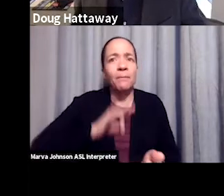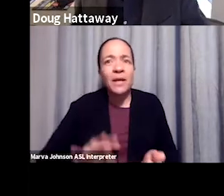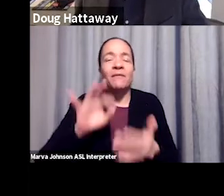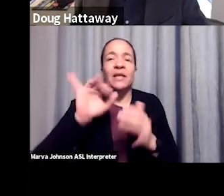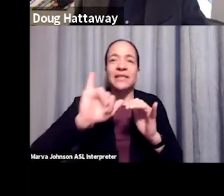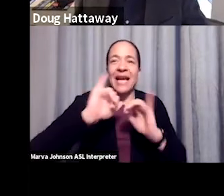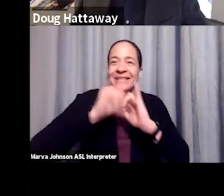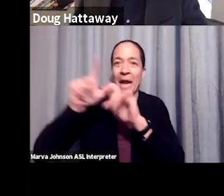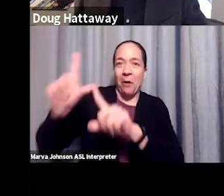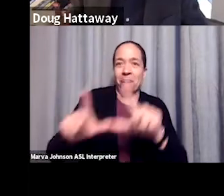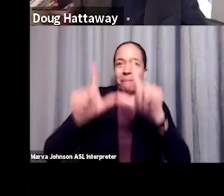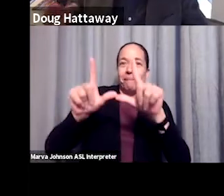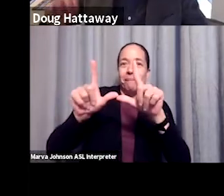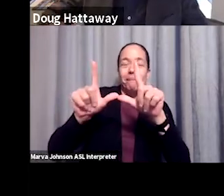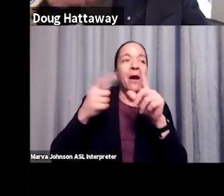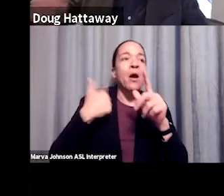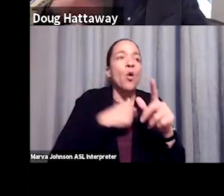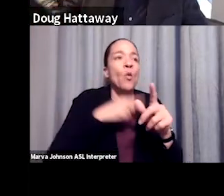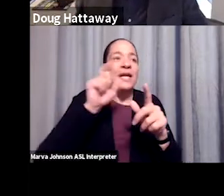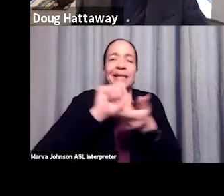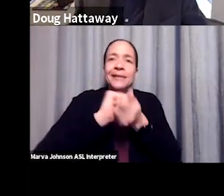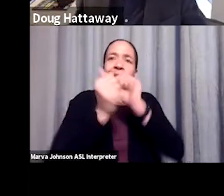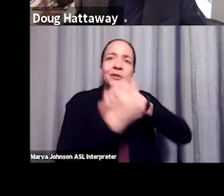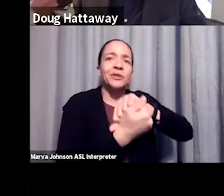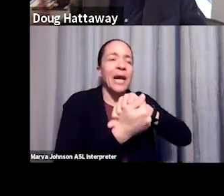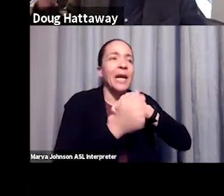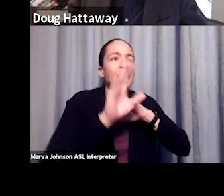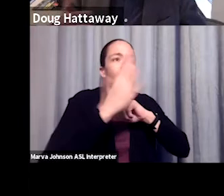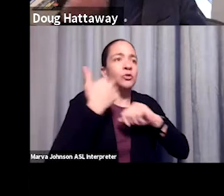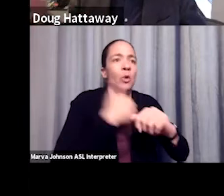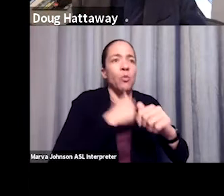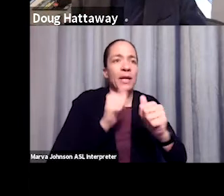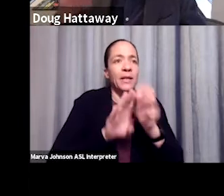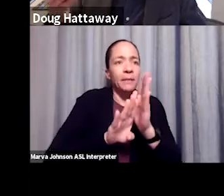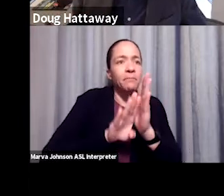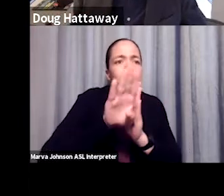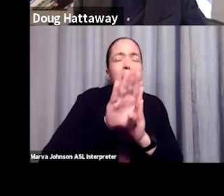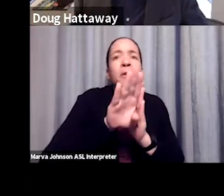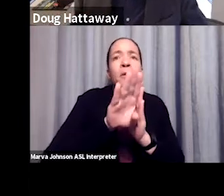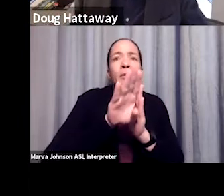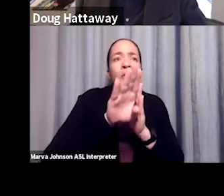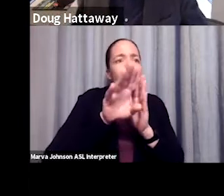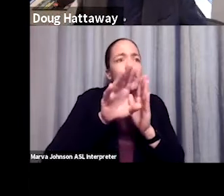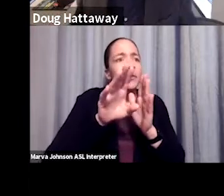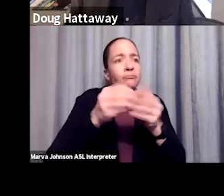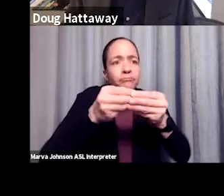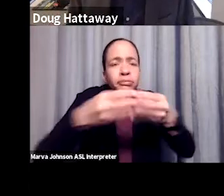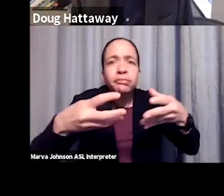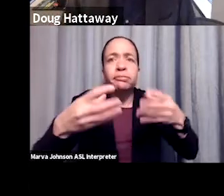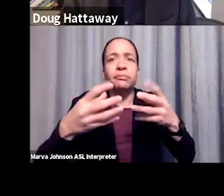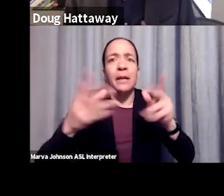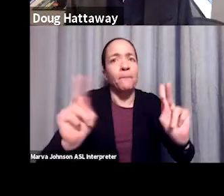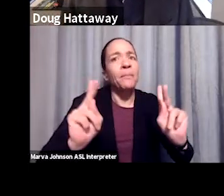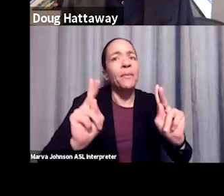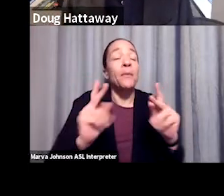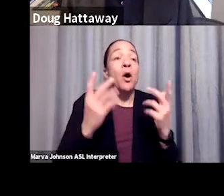framed. And we needed to change that in order to build a durable majority beyond what we had at the time. So to do